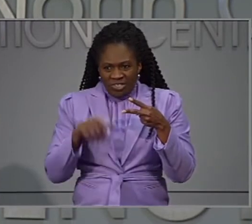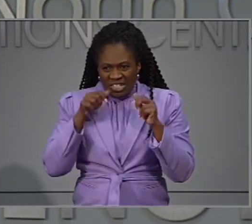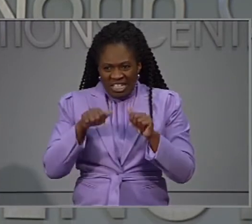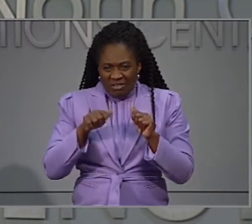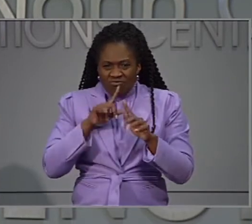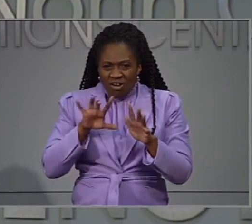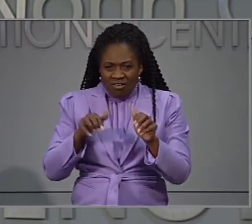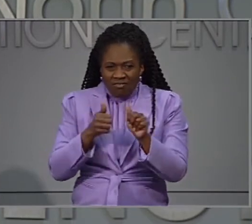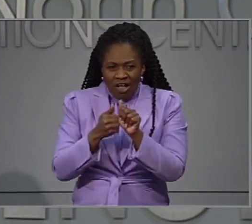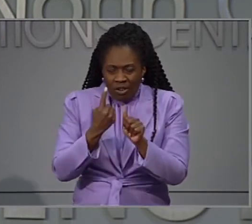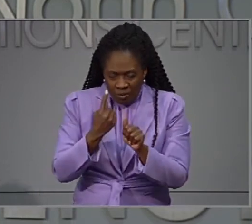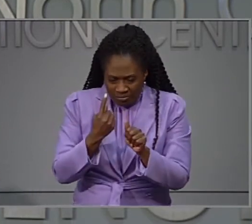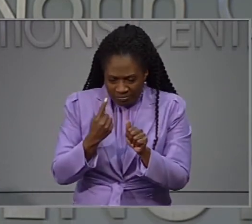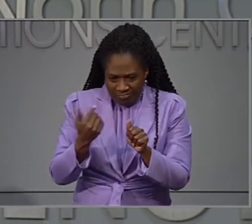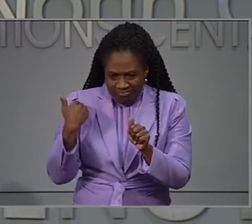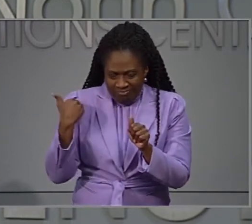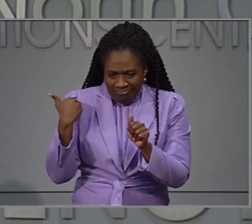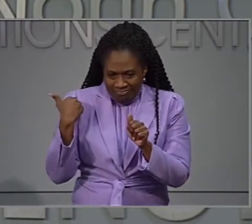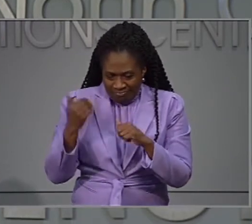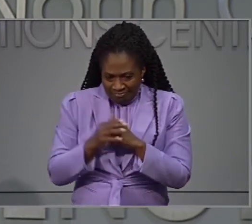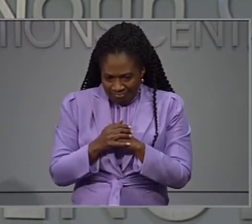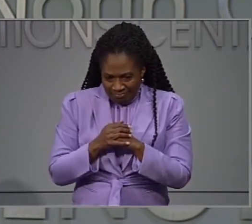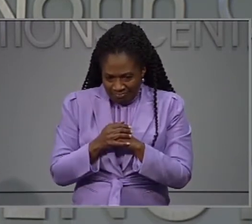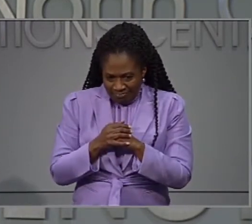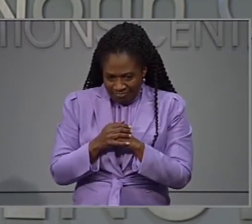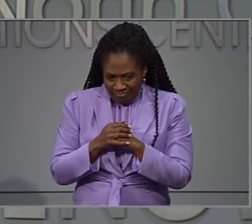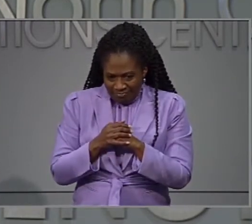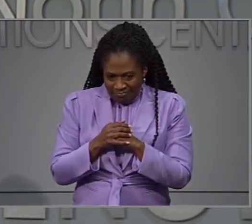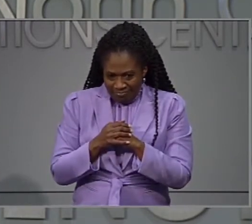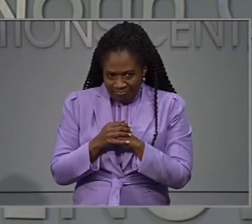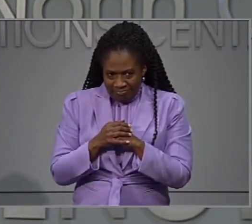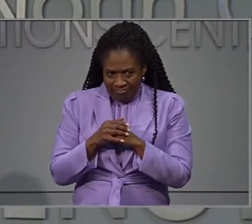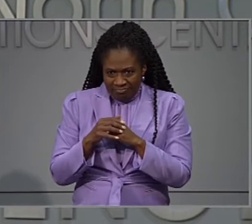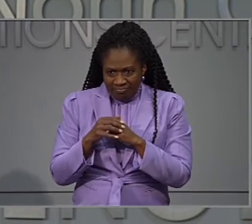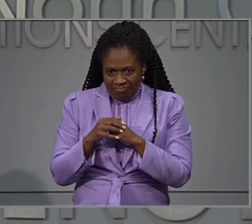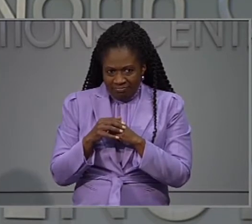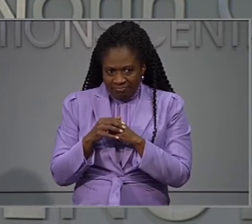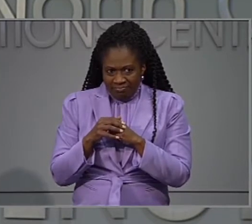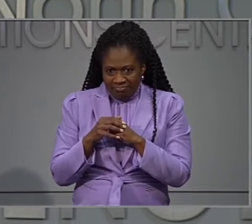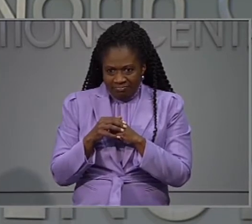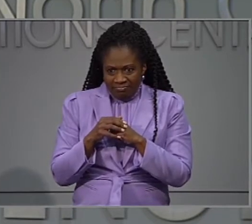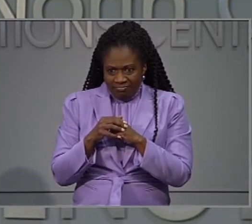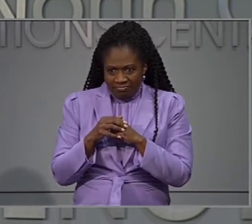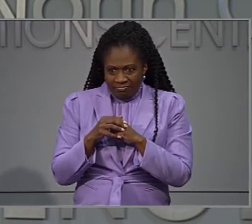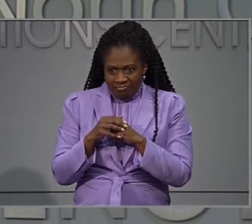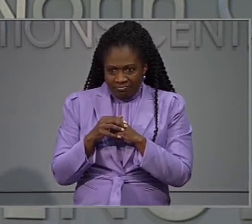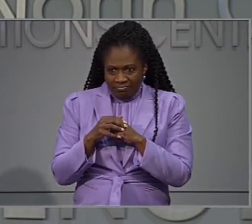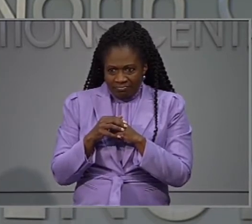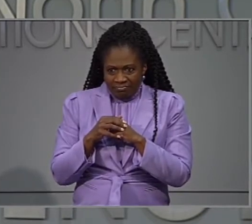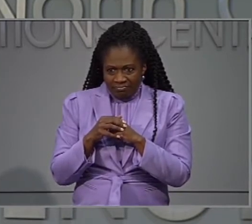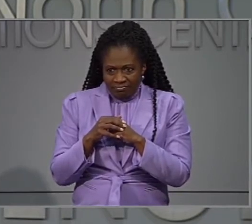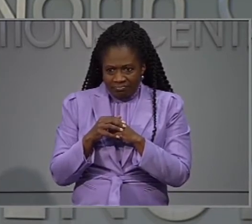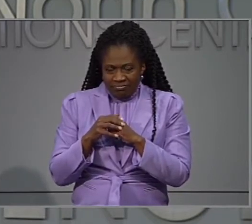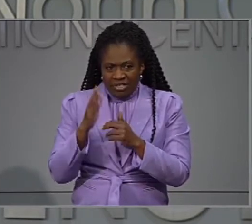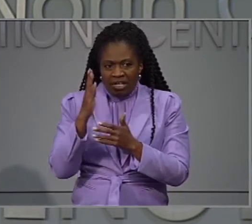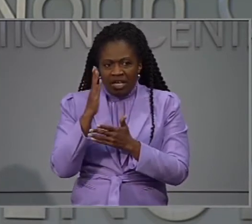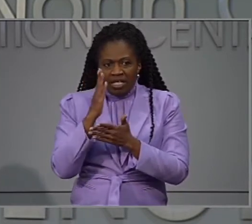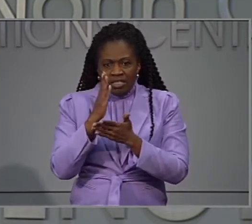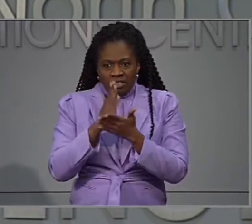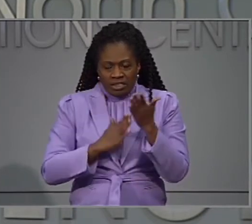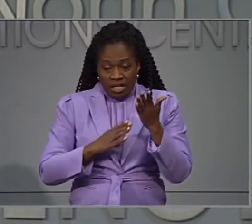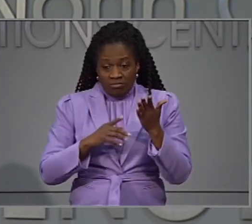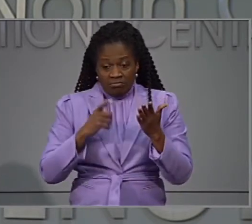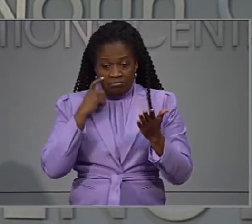follow-up. So I'm wondering, there have been a lot of inconsistencies in how counties are reporting nursing home